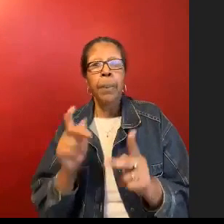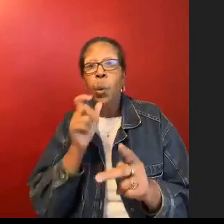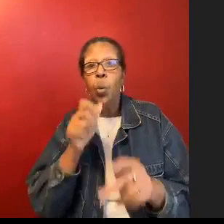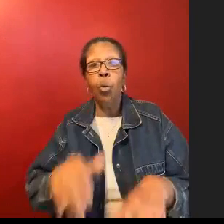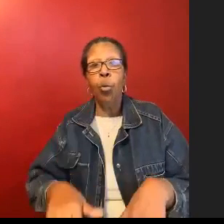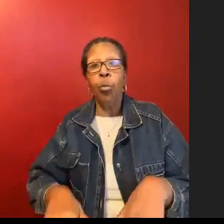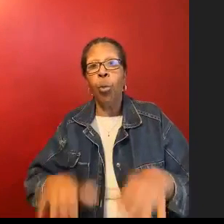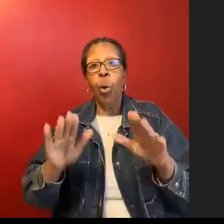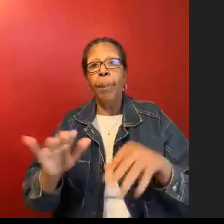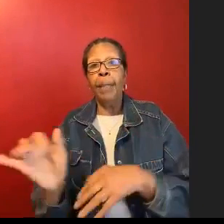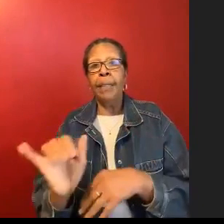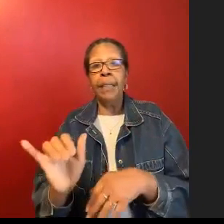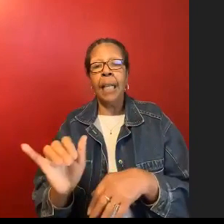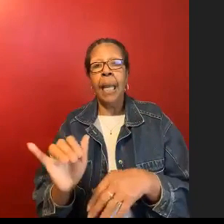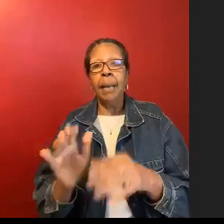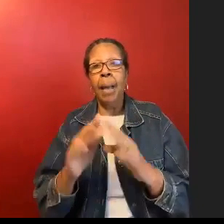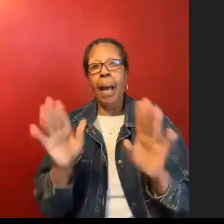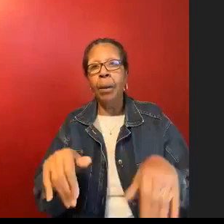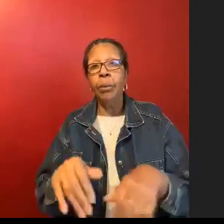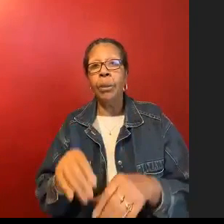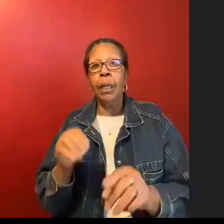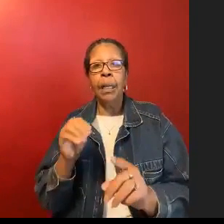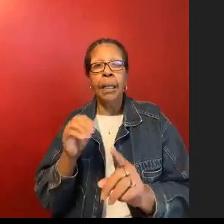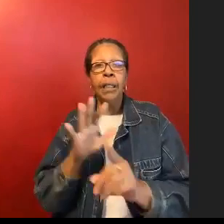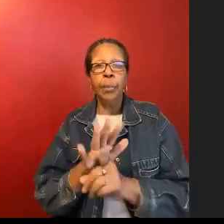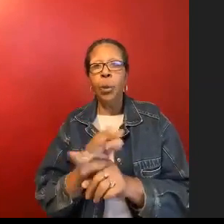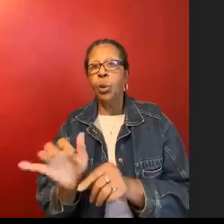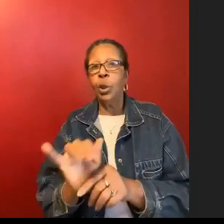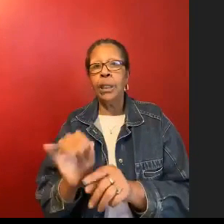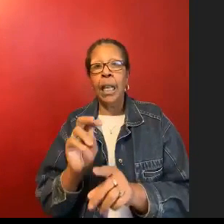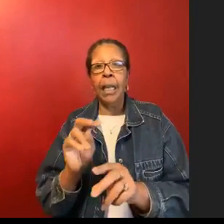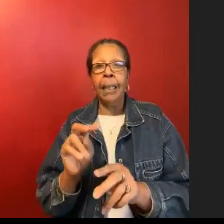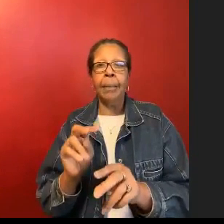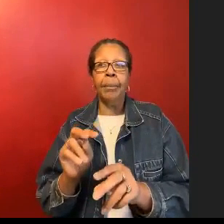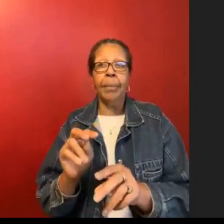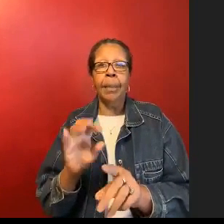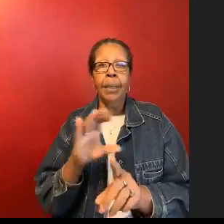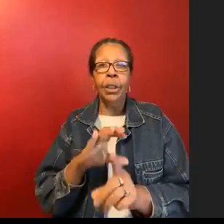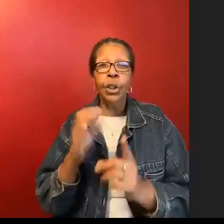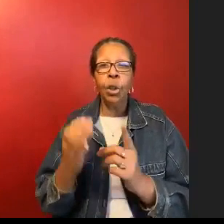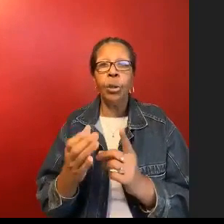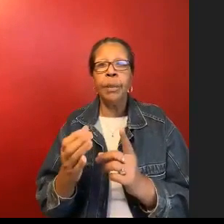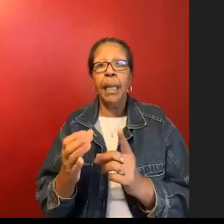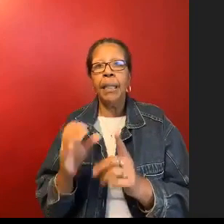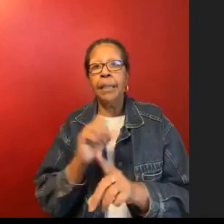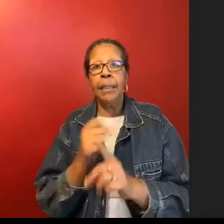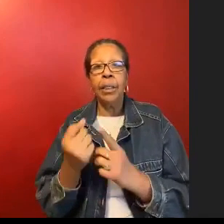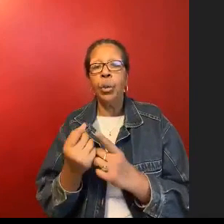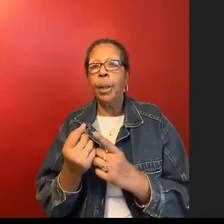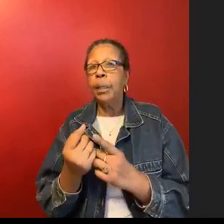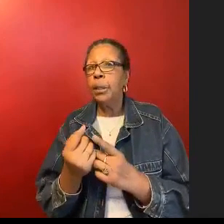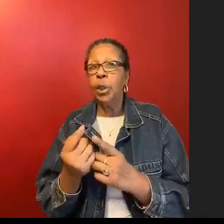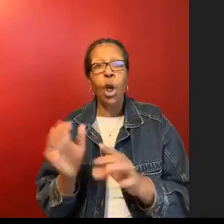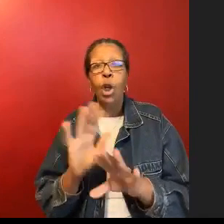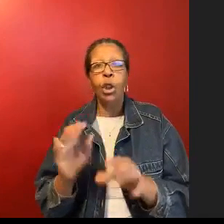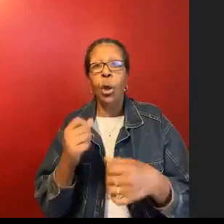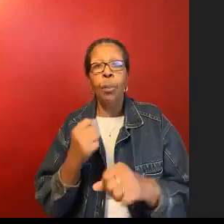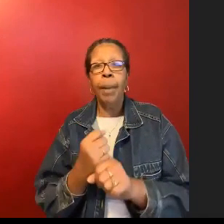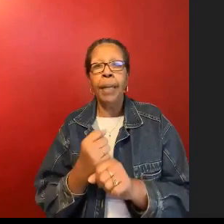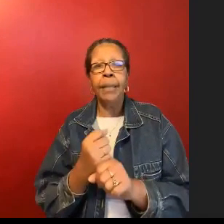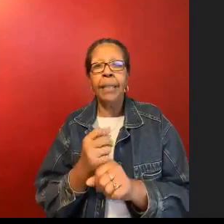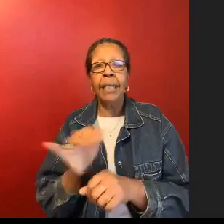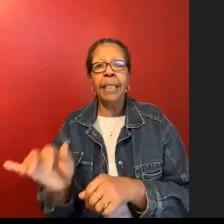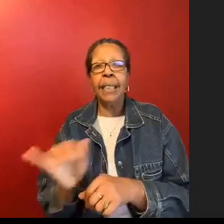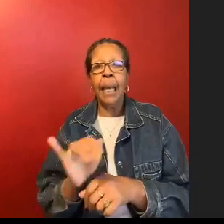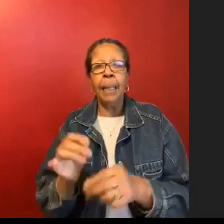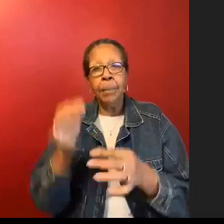people exposed to the same values, the same circumstances, don't always make the same decision. You go one way, your sibling goes another way.